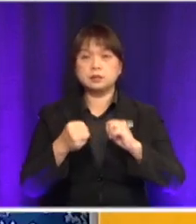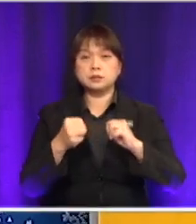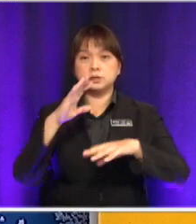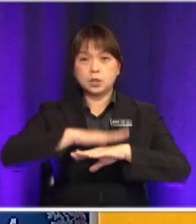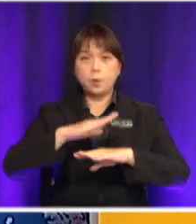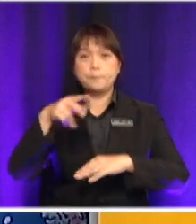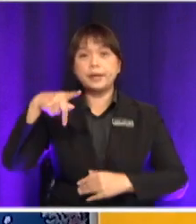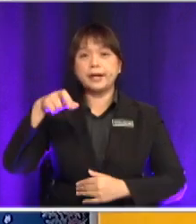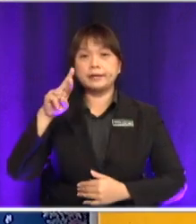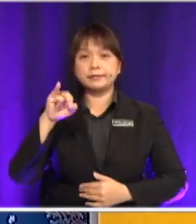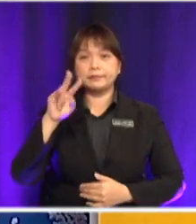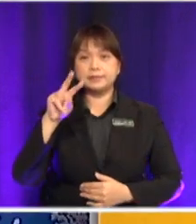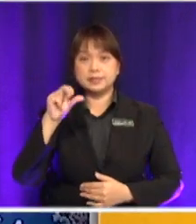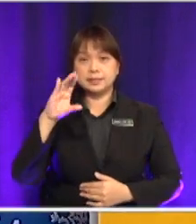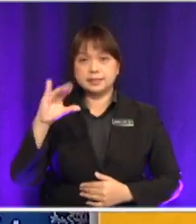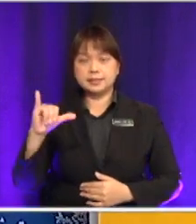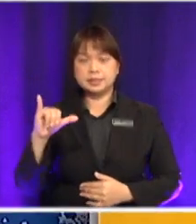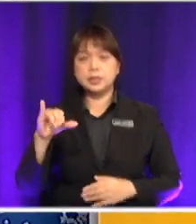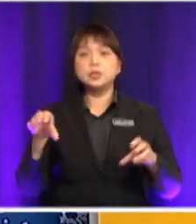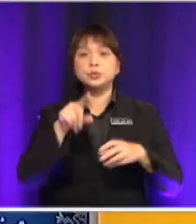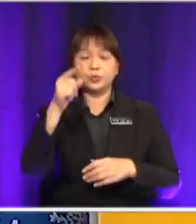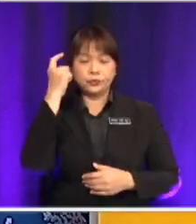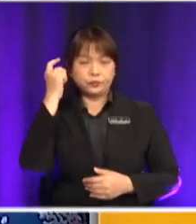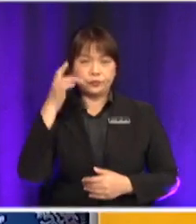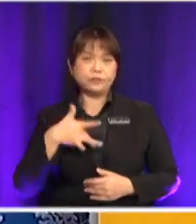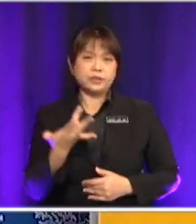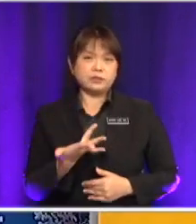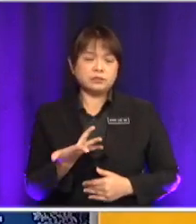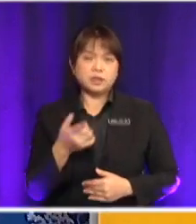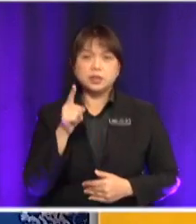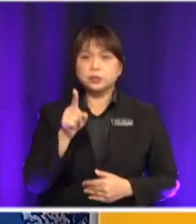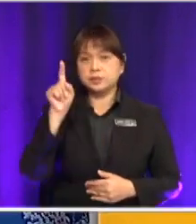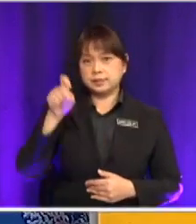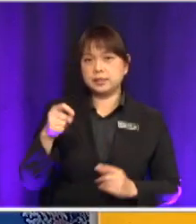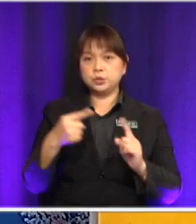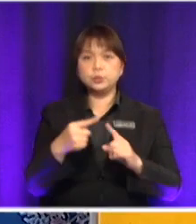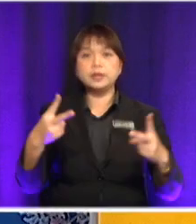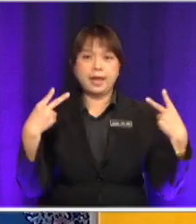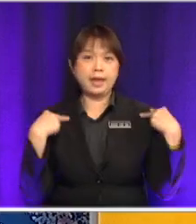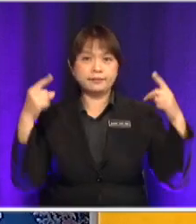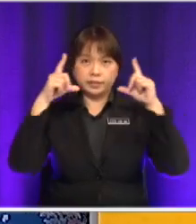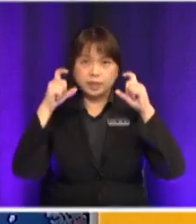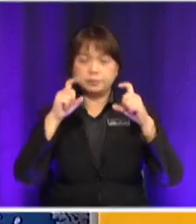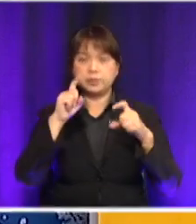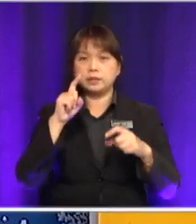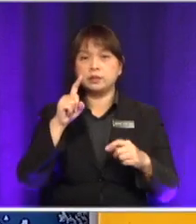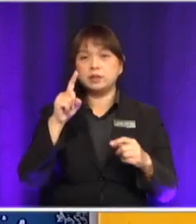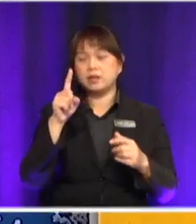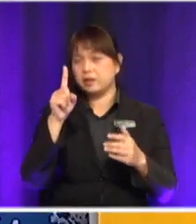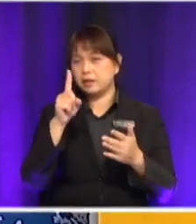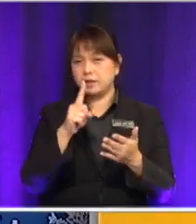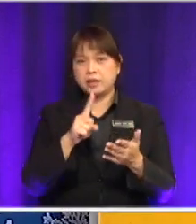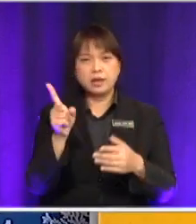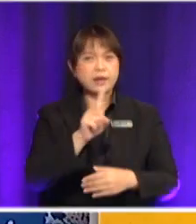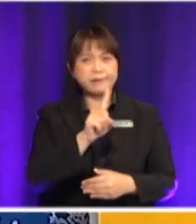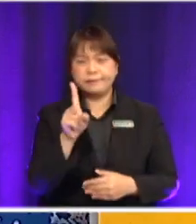home. Do you feel that you need to have cameras everywhere? Right. It helps, yes, because we were